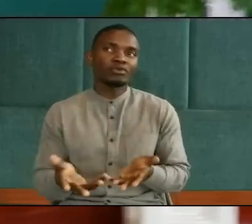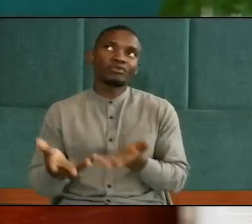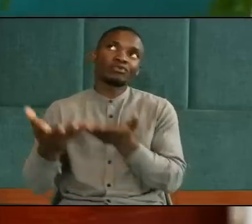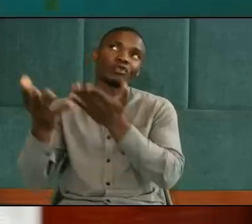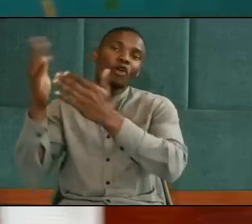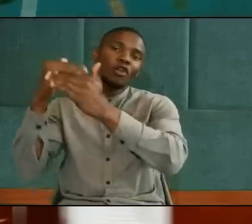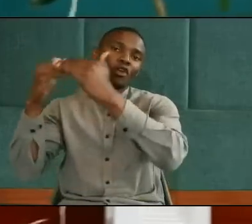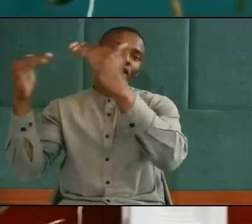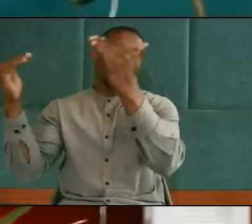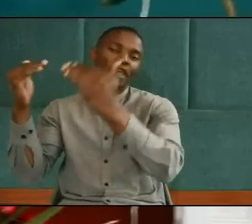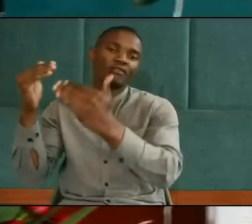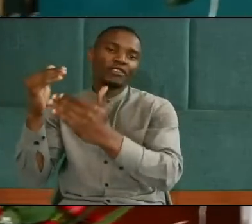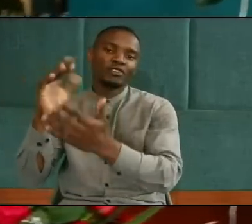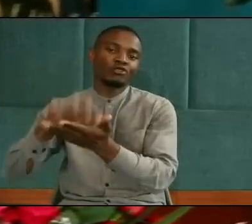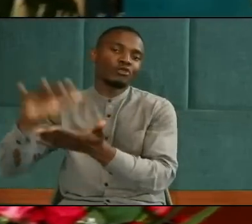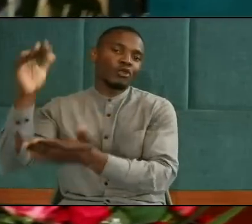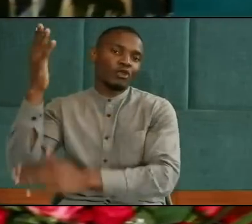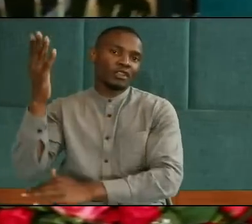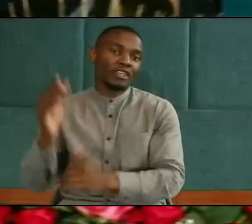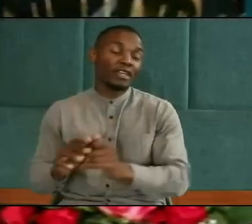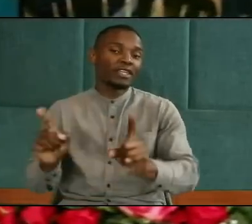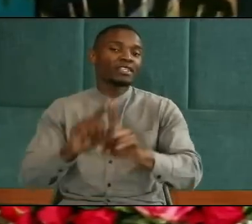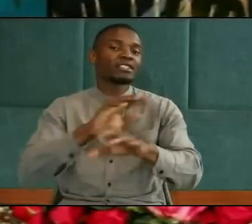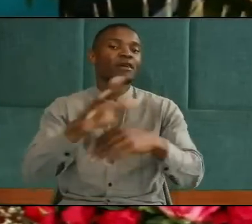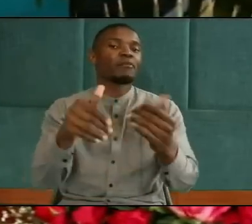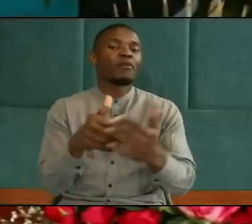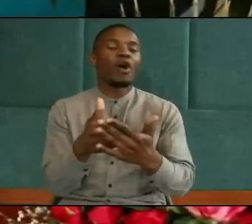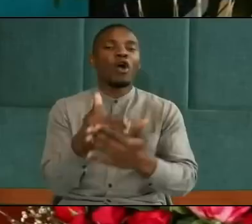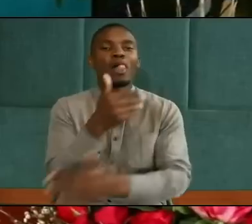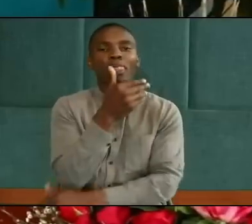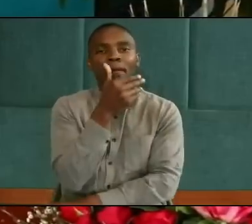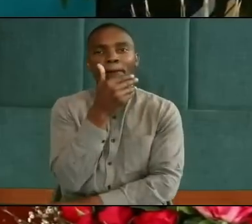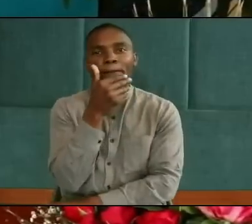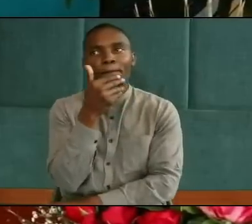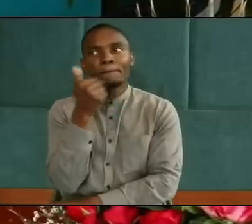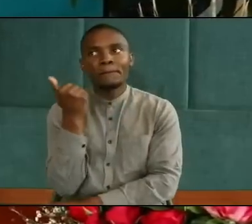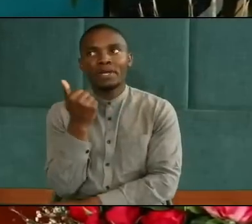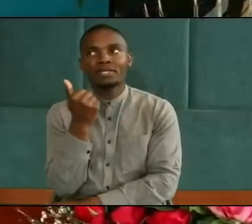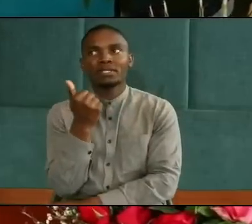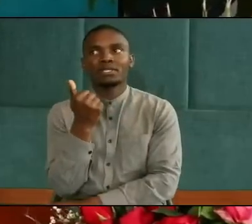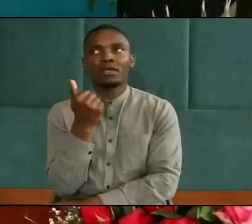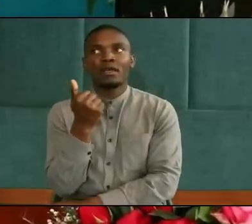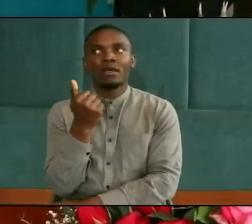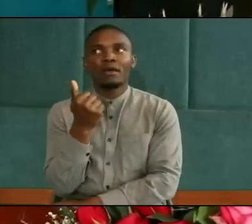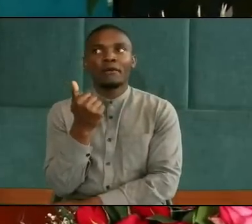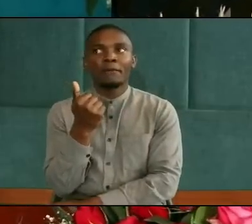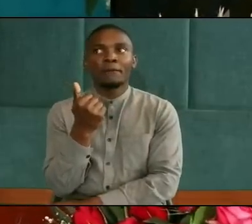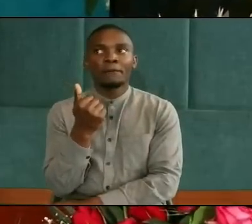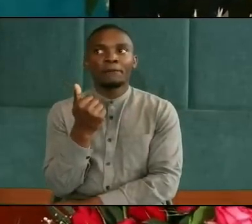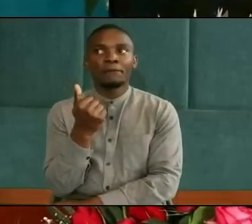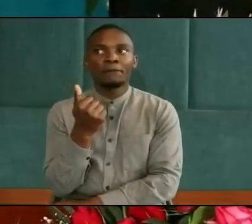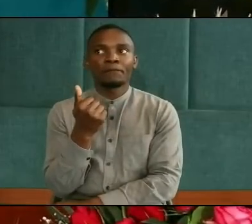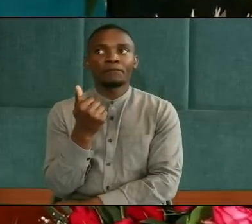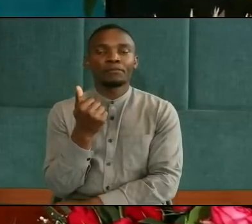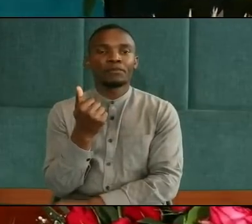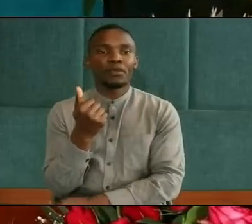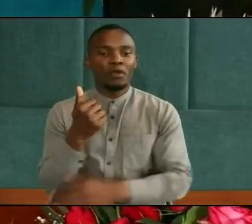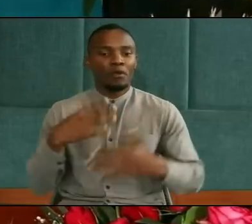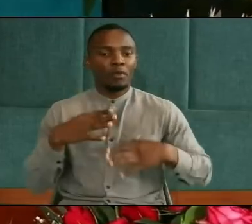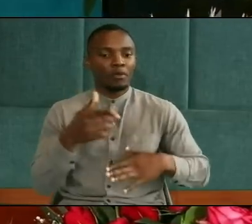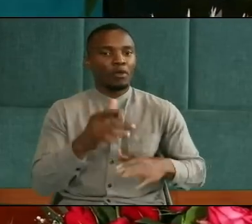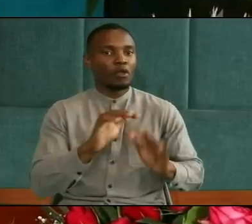glory. And all the best singers of the world will come